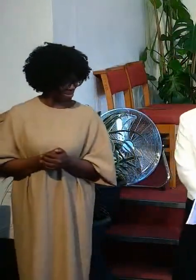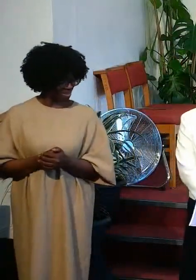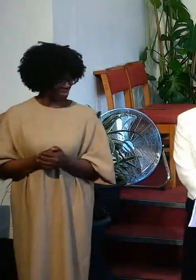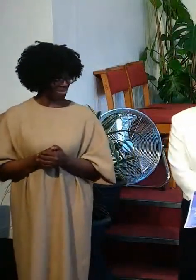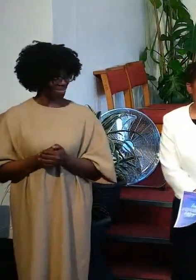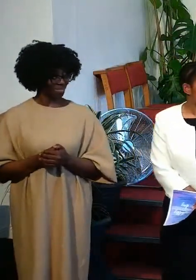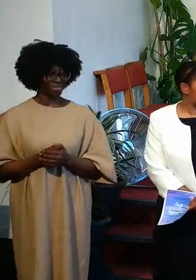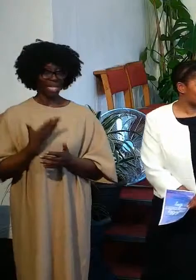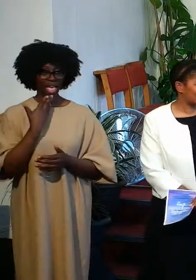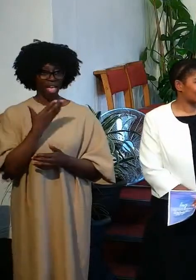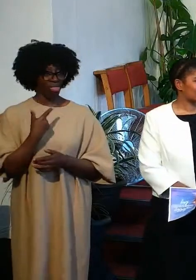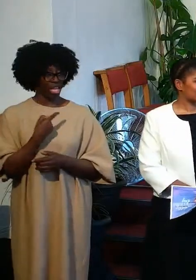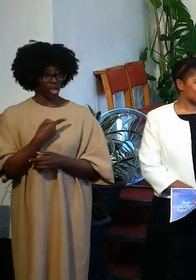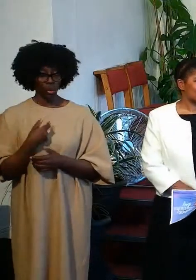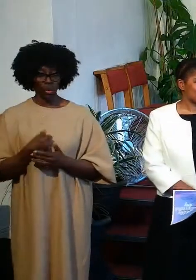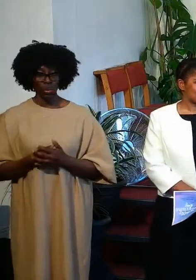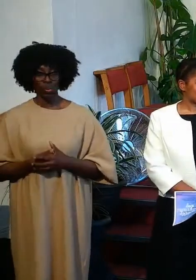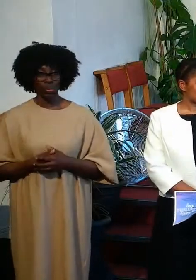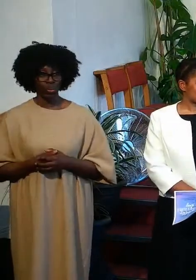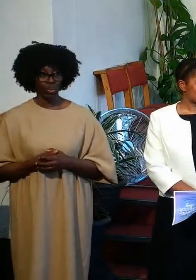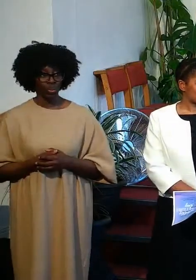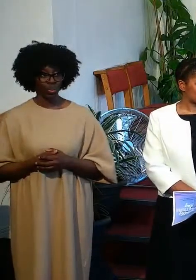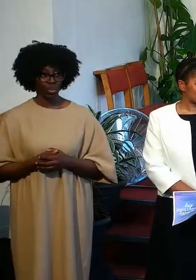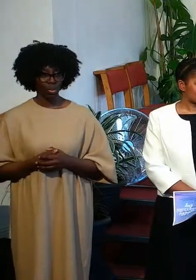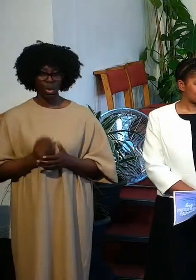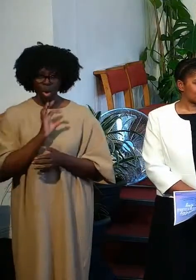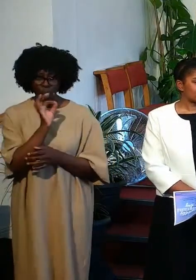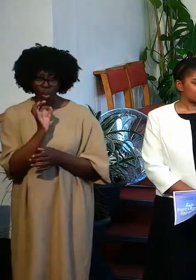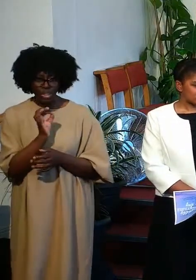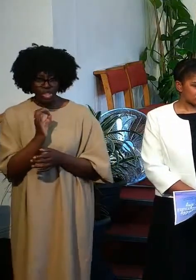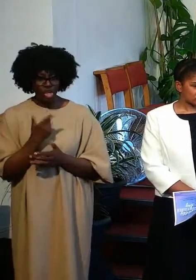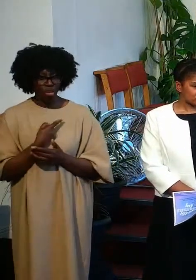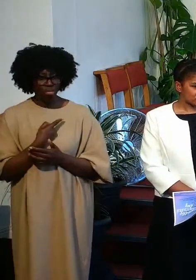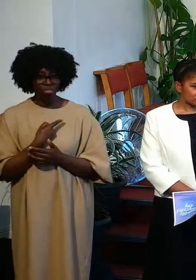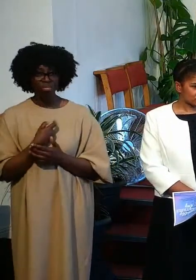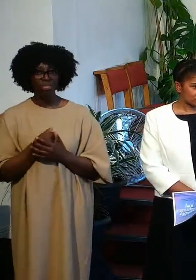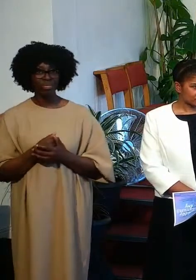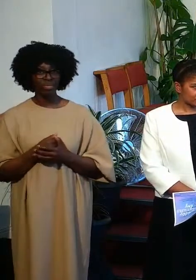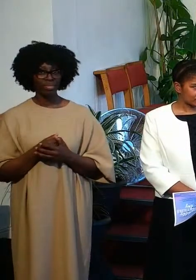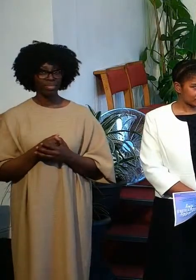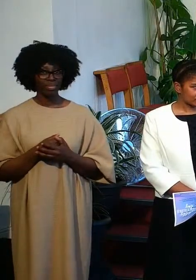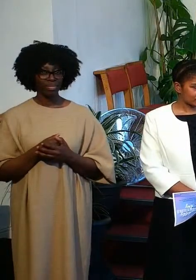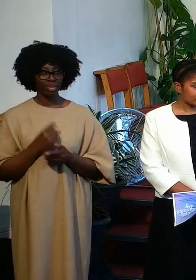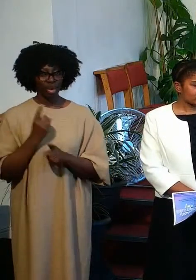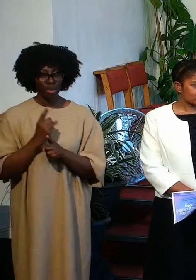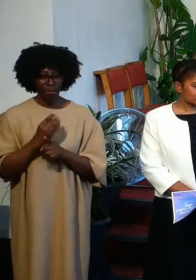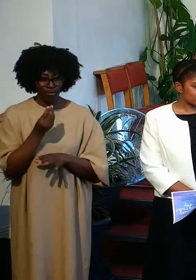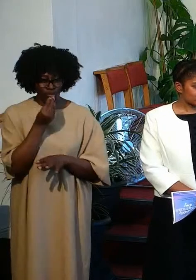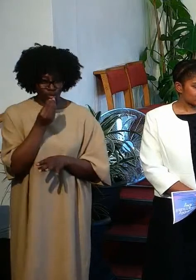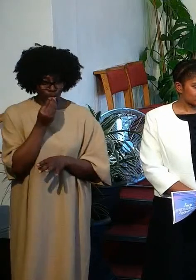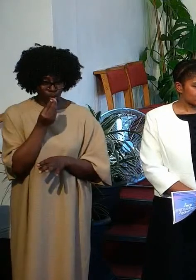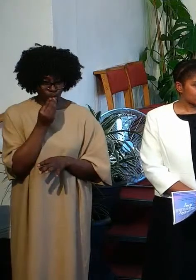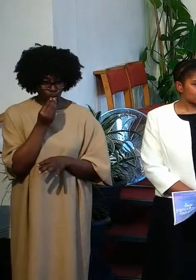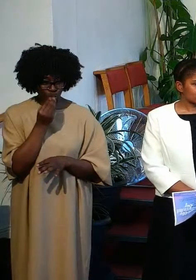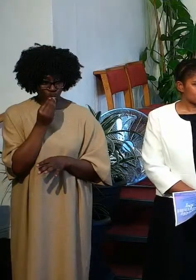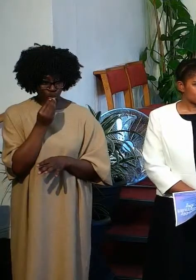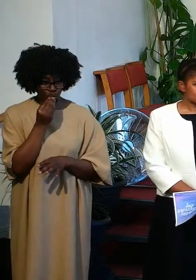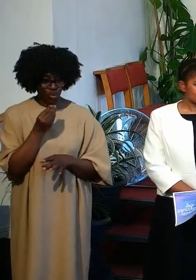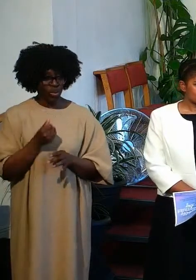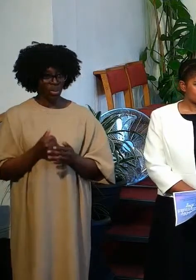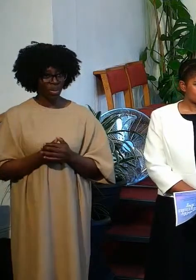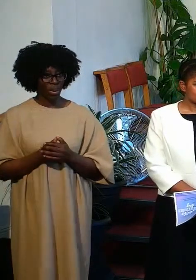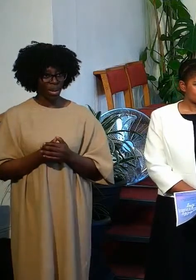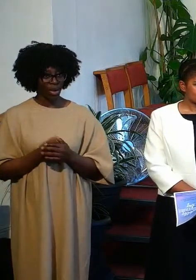Dr. Nomsa, thank you so much. I wanted to ask a question, which was about foods